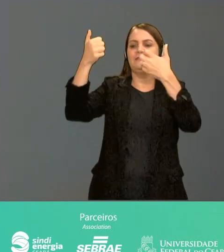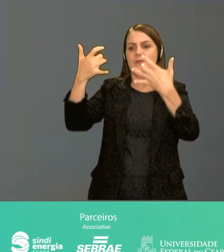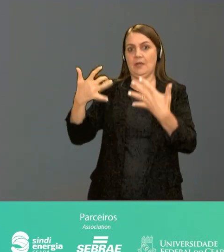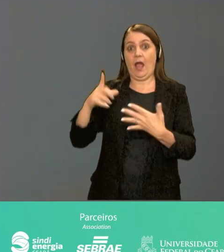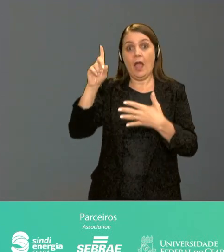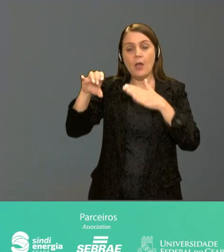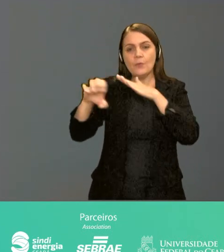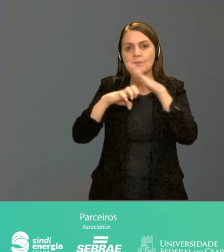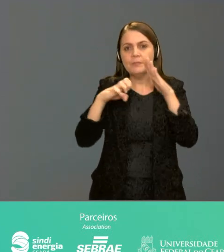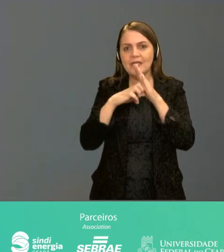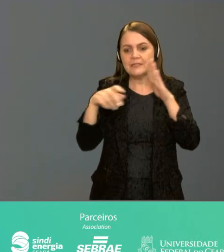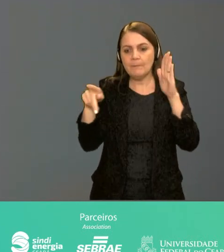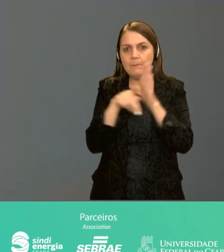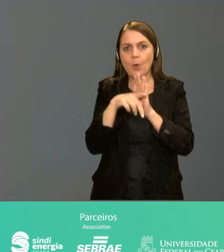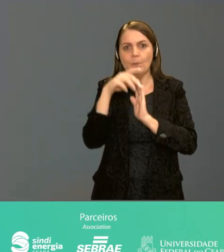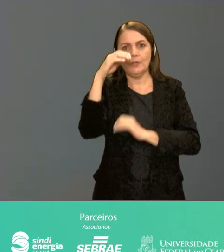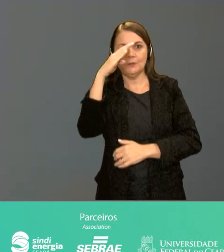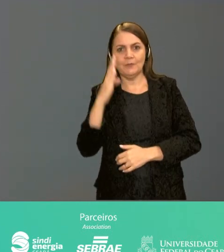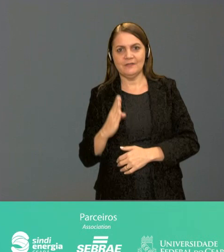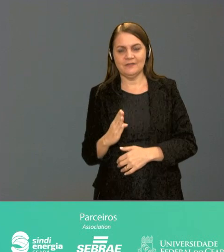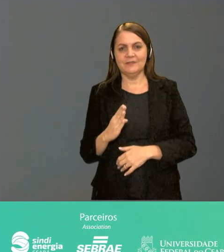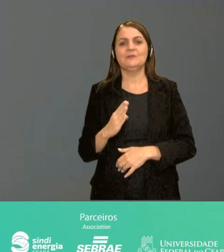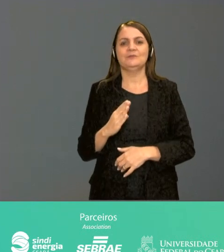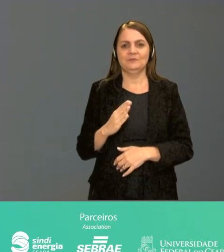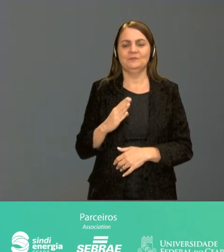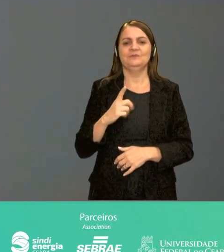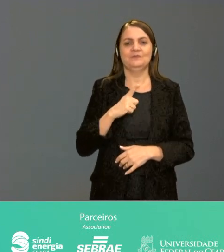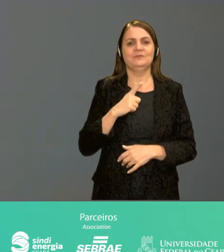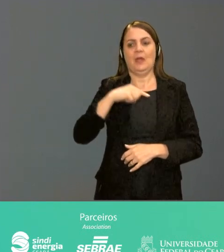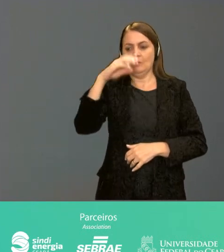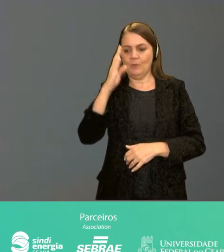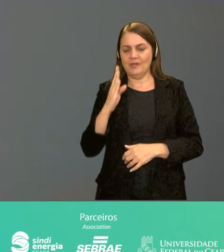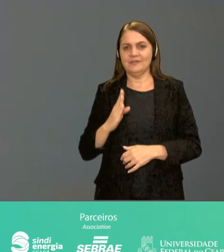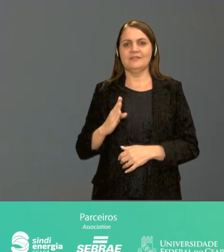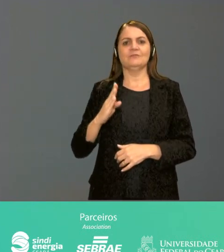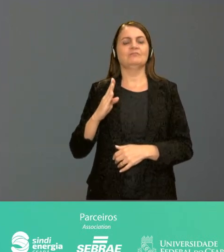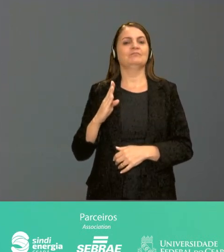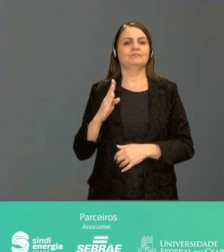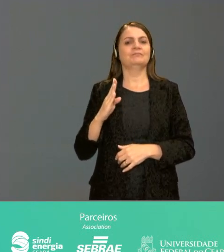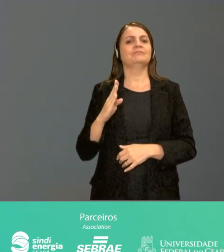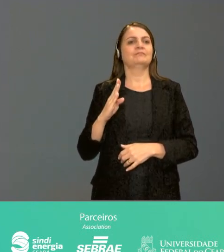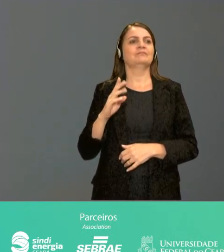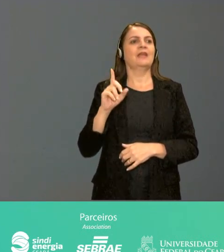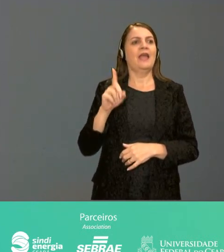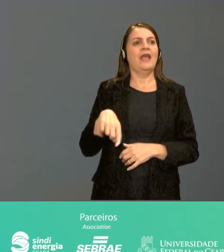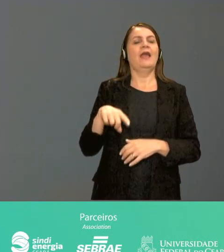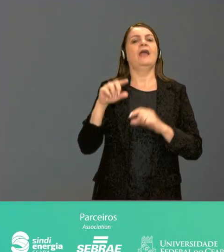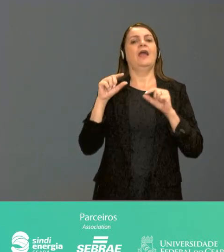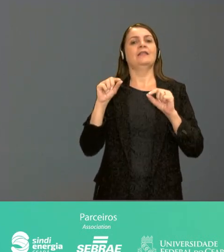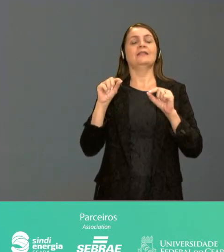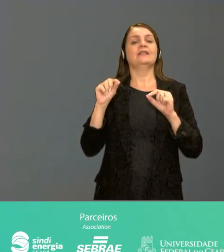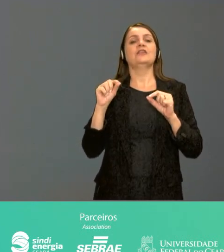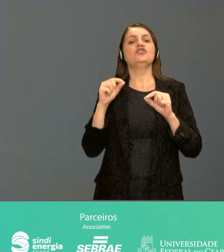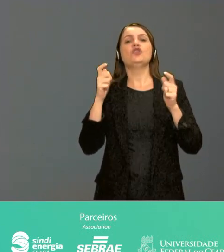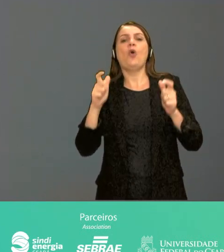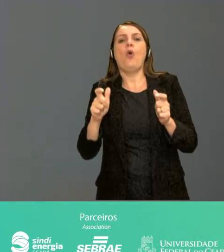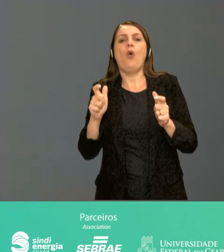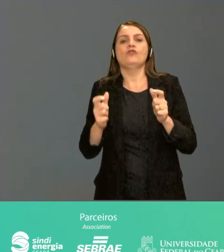with Brazilian origins that was a Unicamp